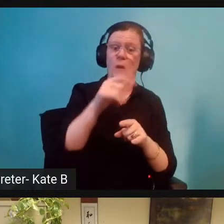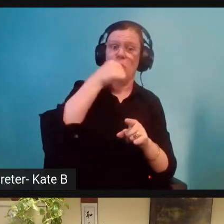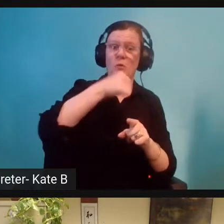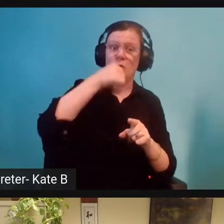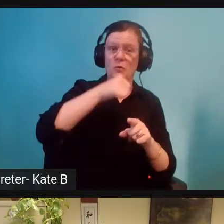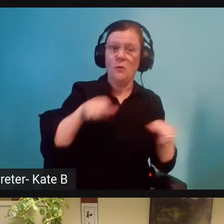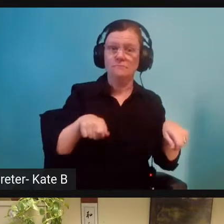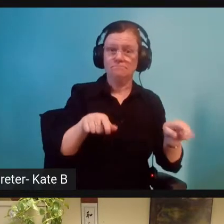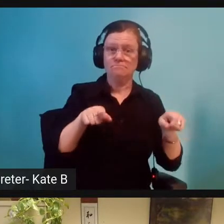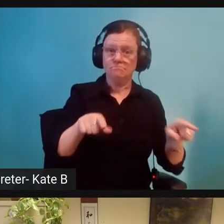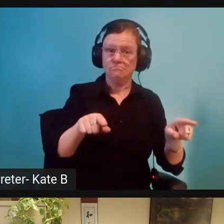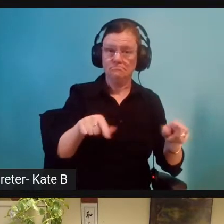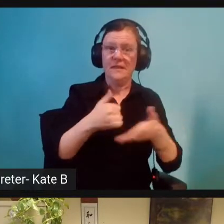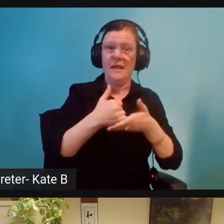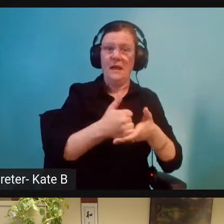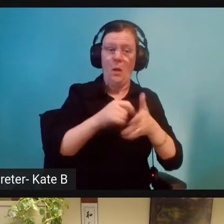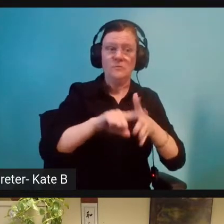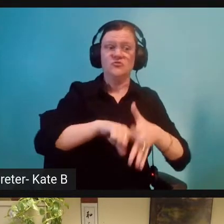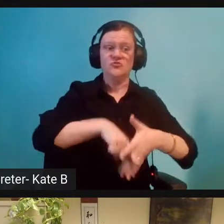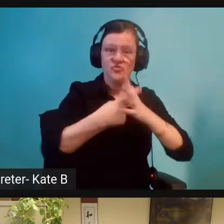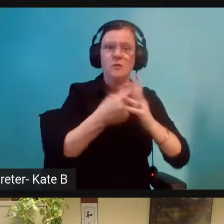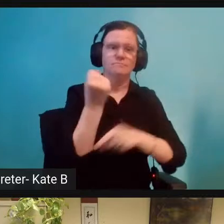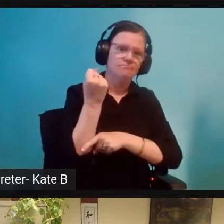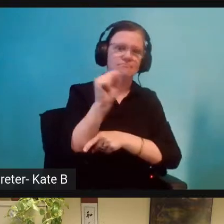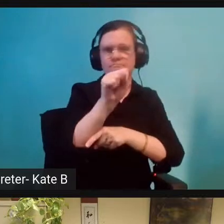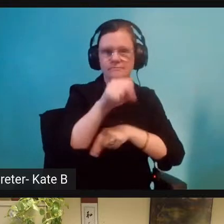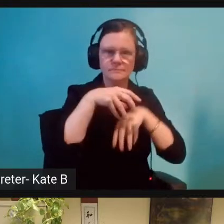who helped spark a revolution.